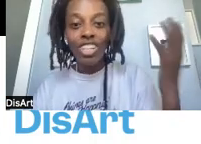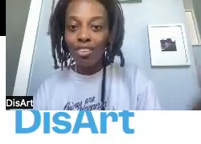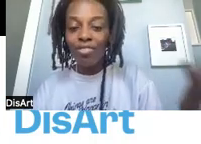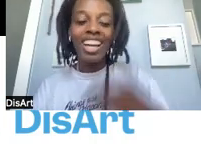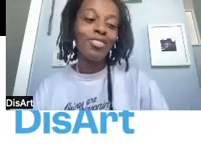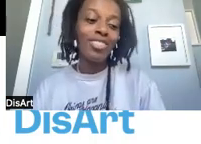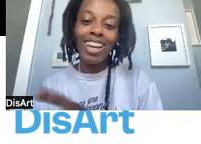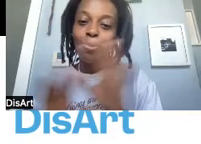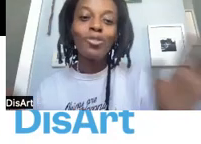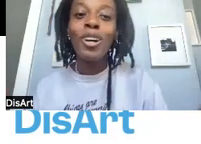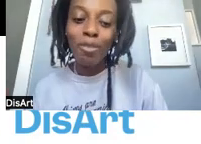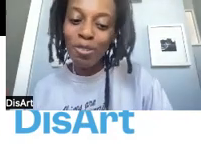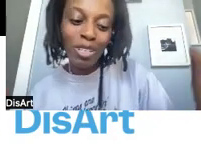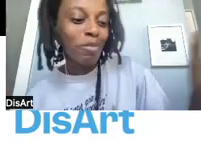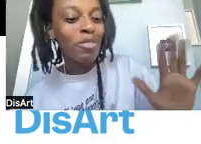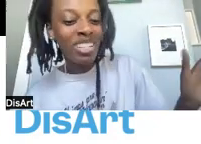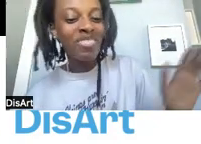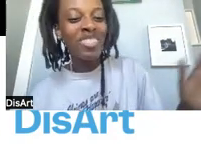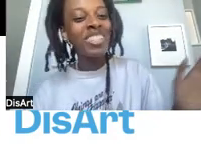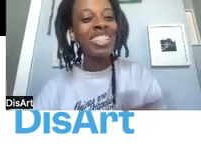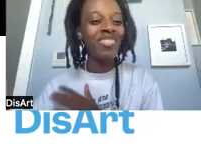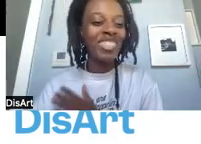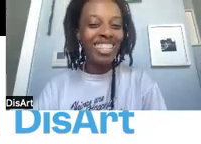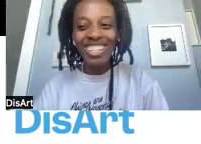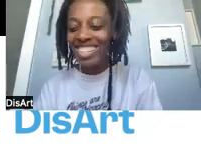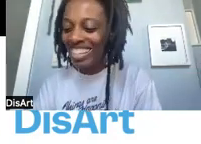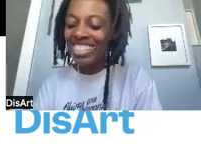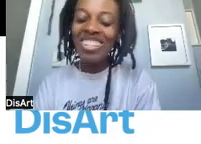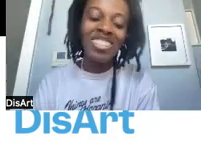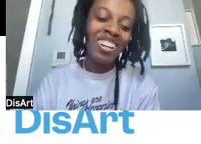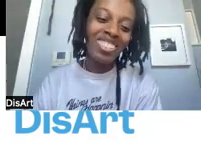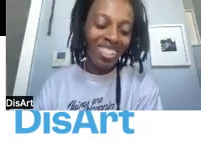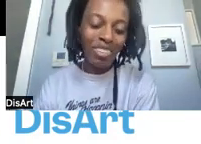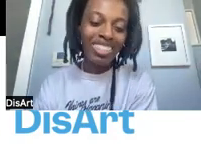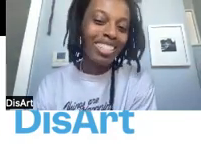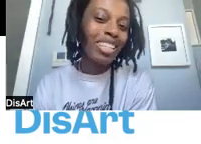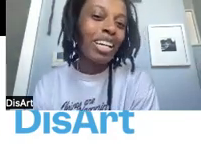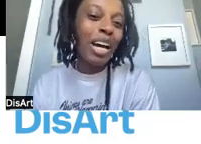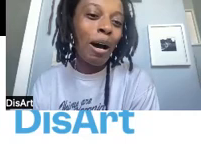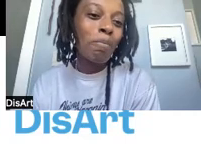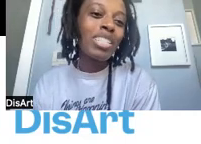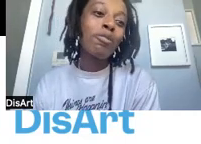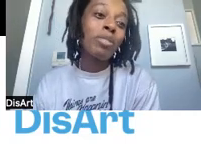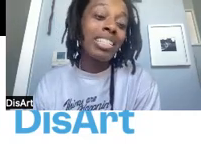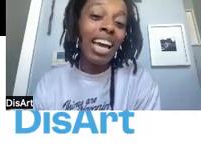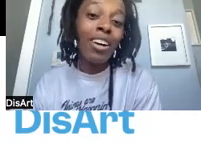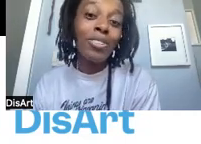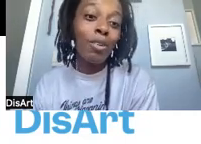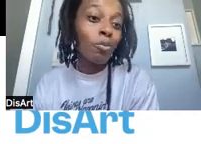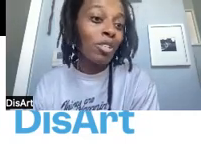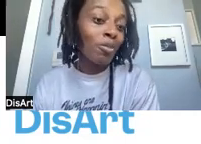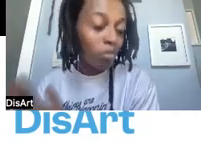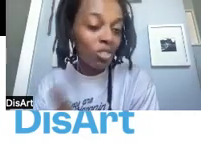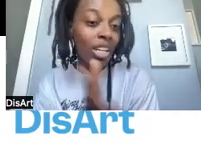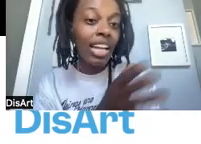And then Jeff, I know I won't talk too much about what Jeff is doing because Jeff is here and can talk about this. But Jeff will be in town